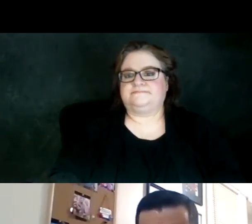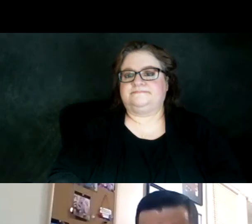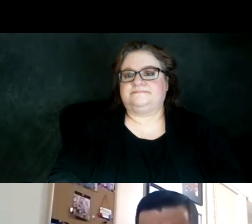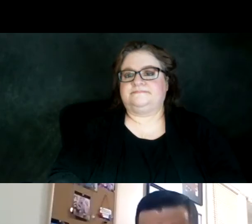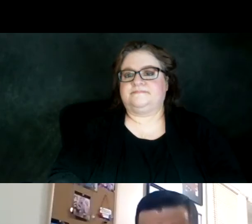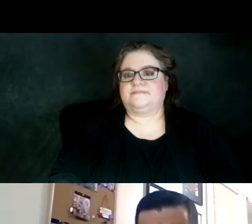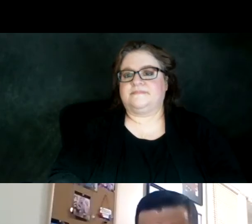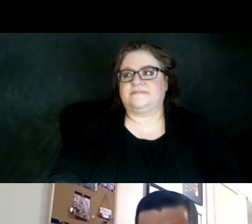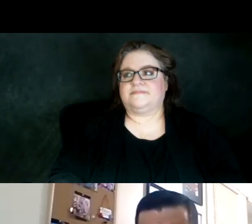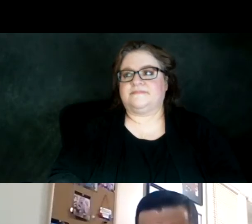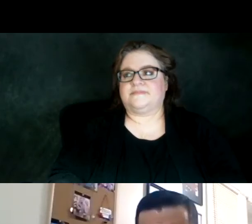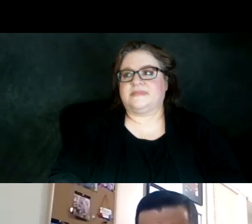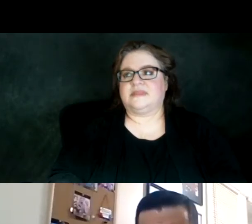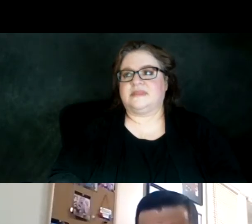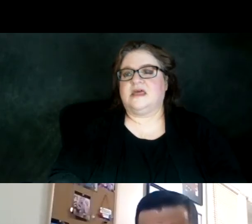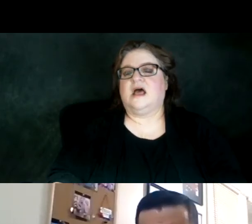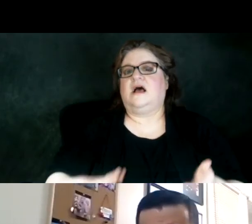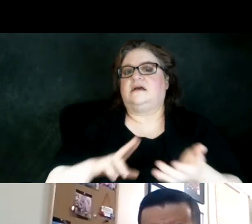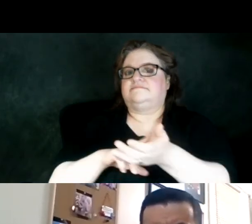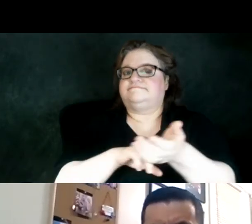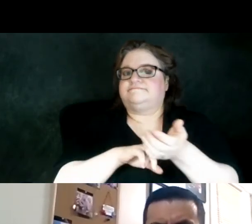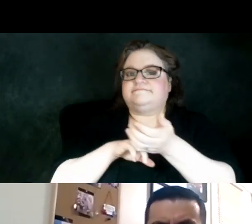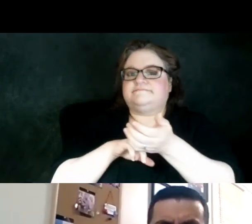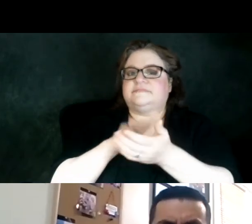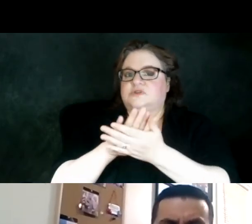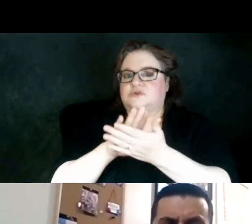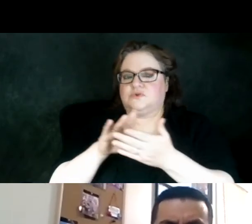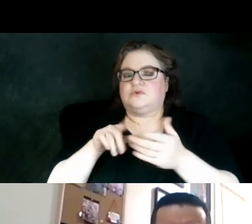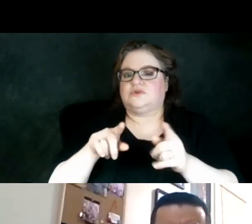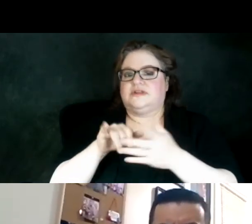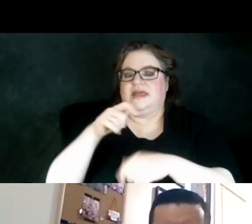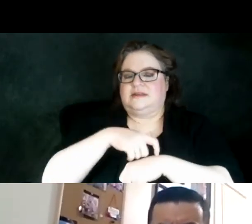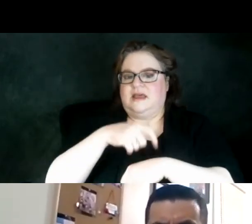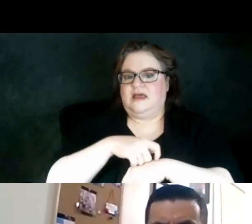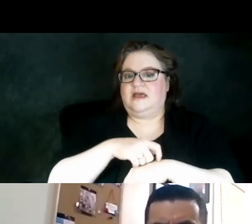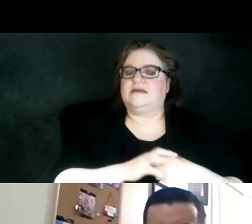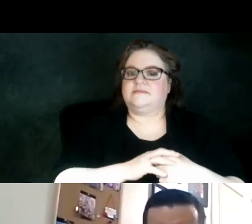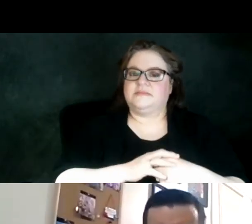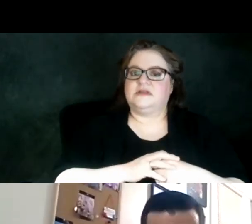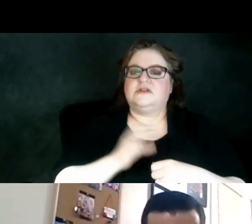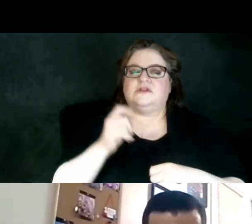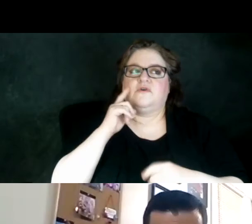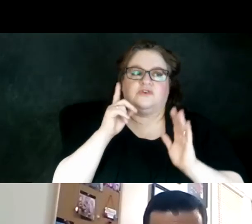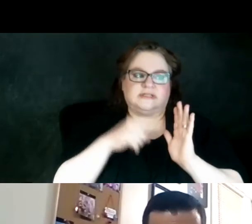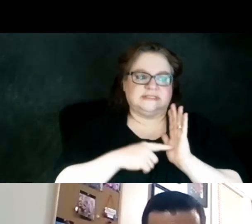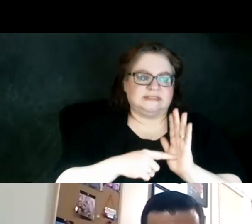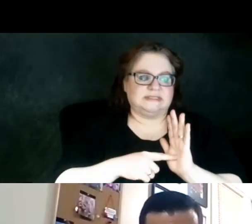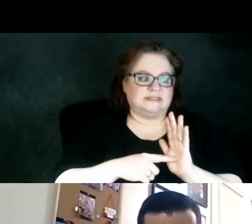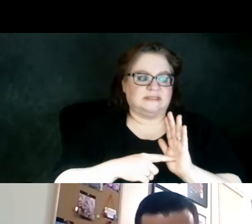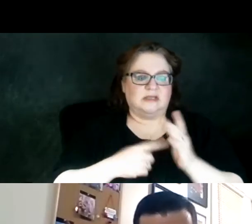the climate at the school at the time. And so, for instance,